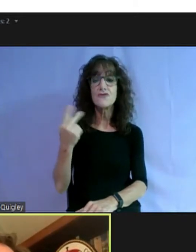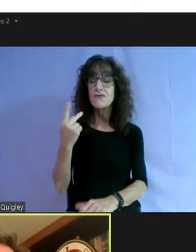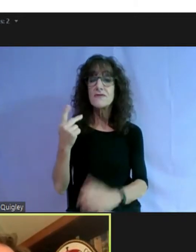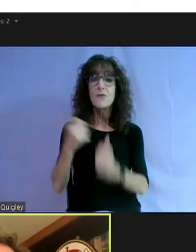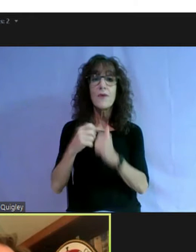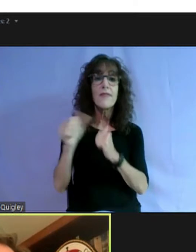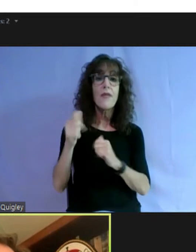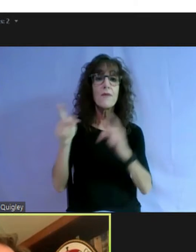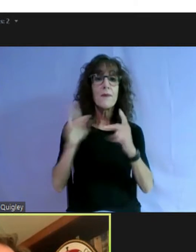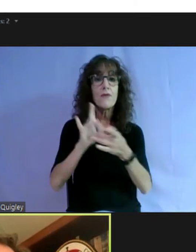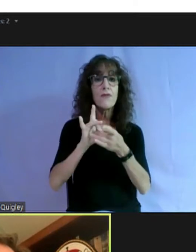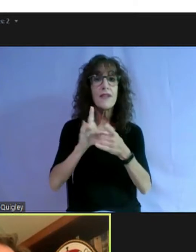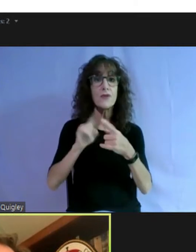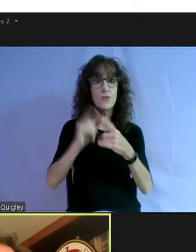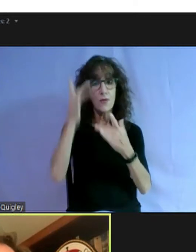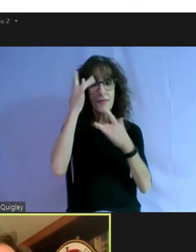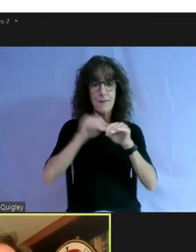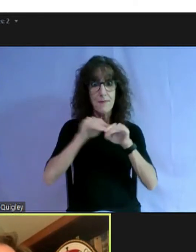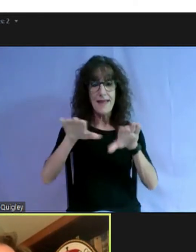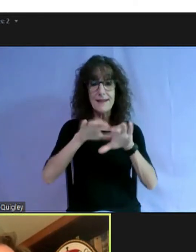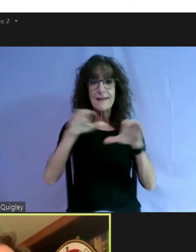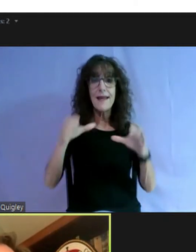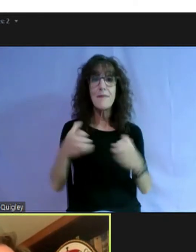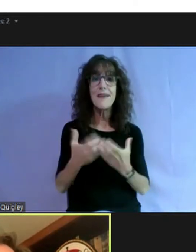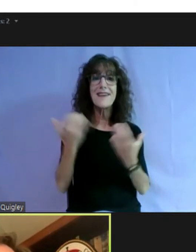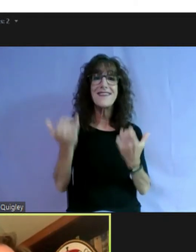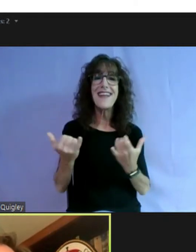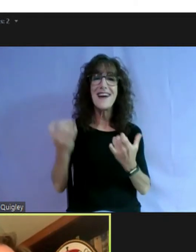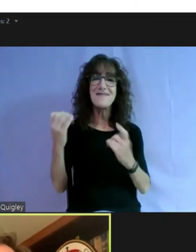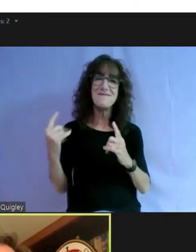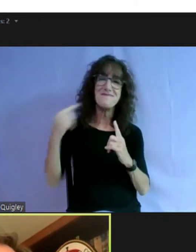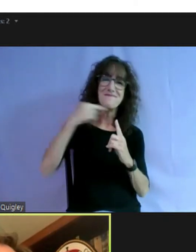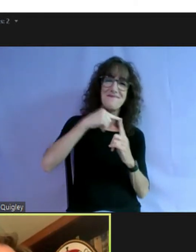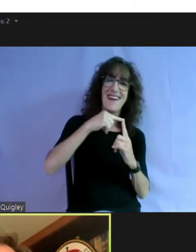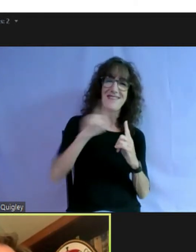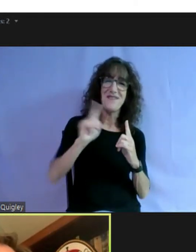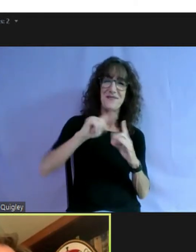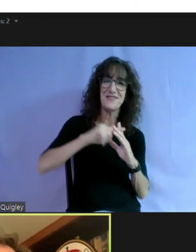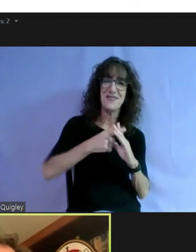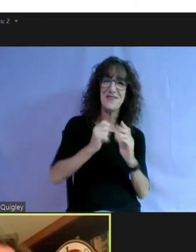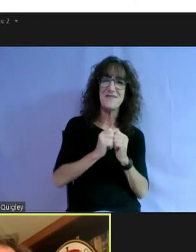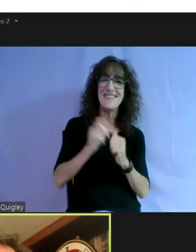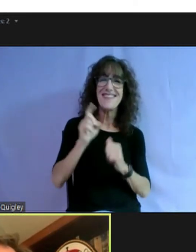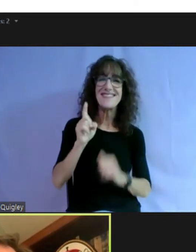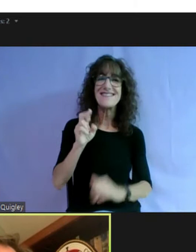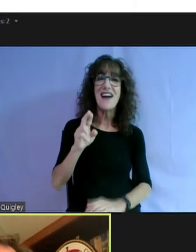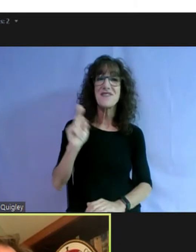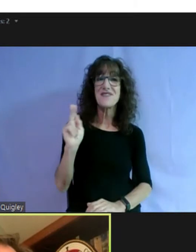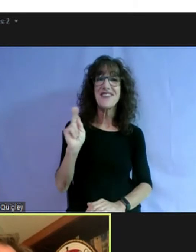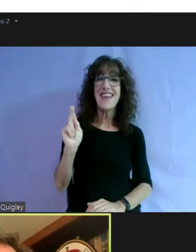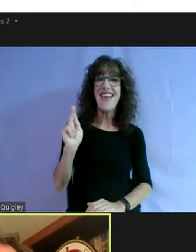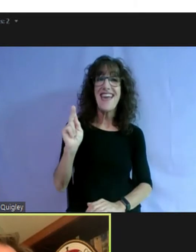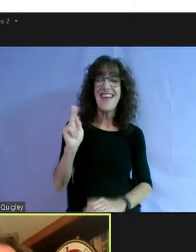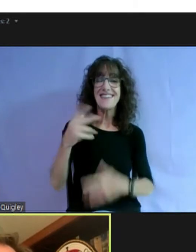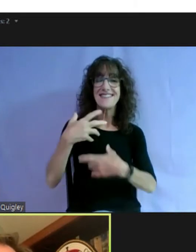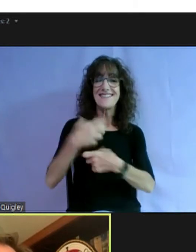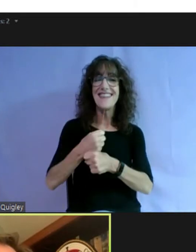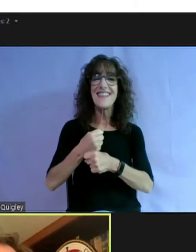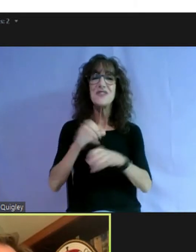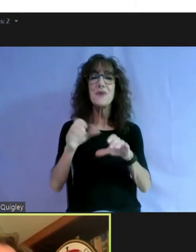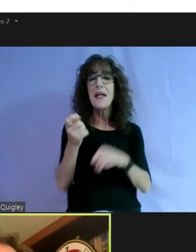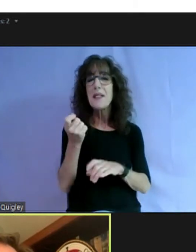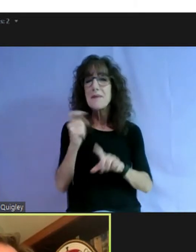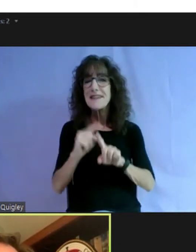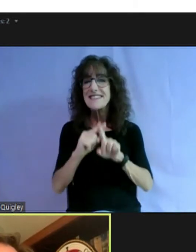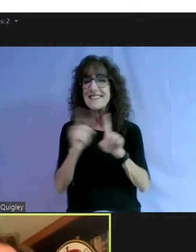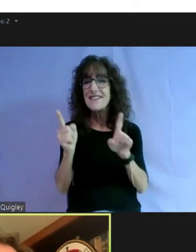pandemic. And we're back where we started with Dr. K and me, and we're doing a little bit differently